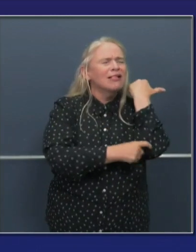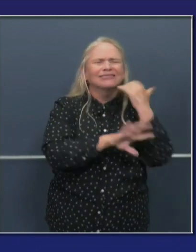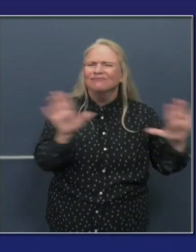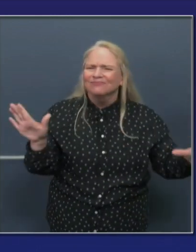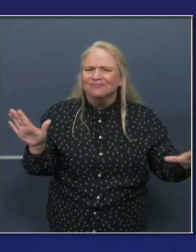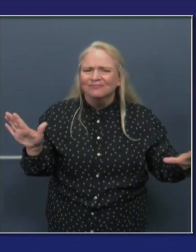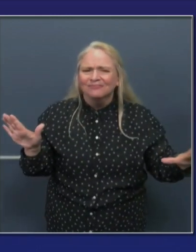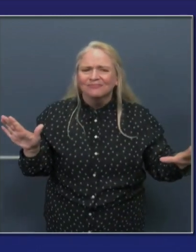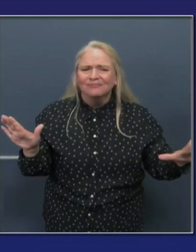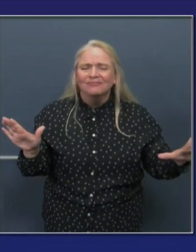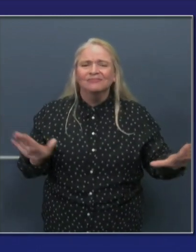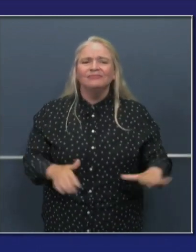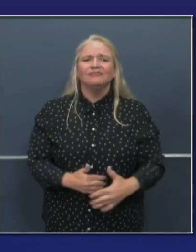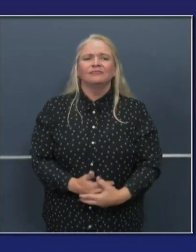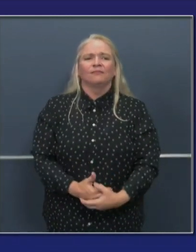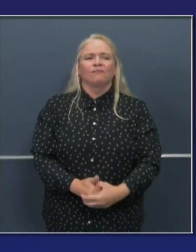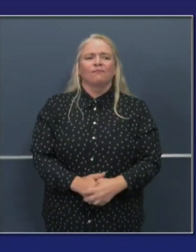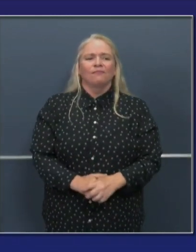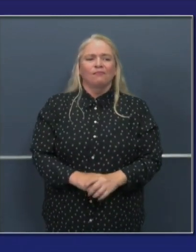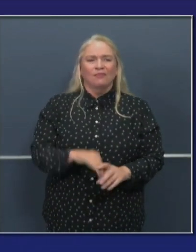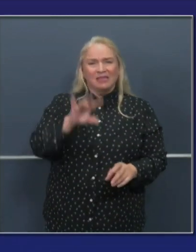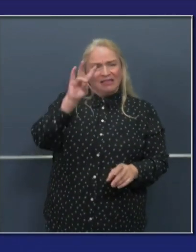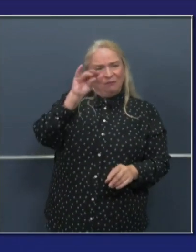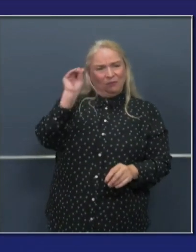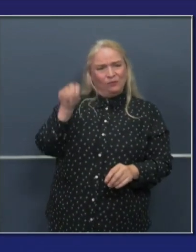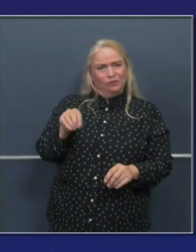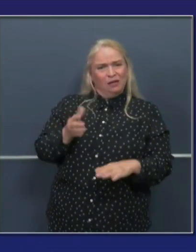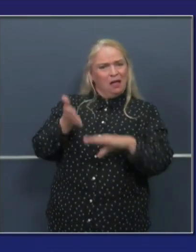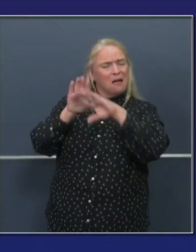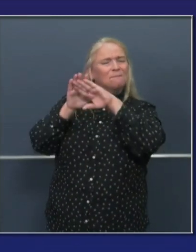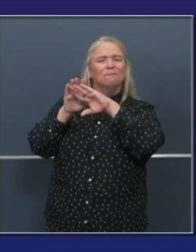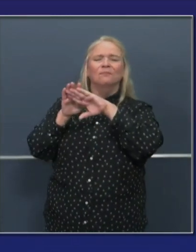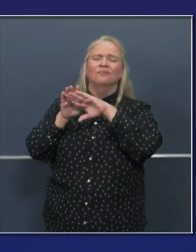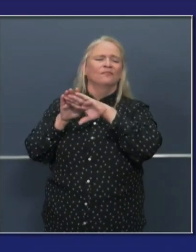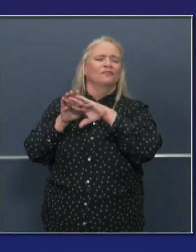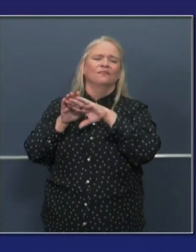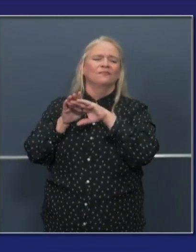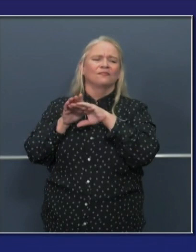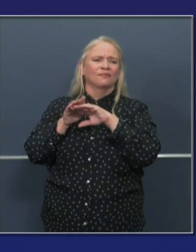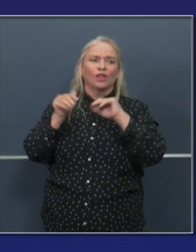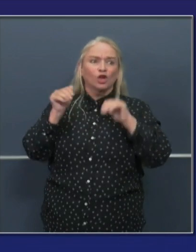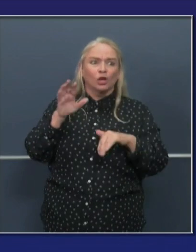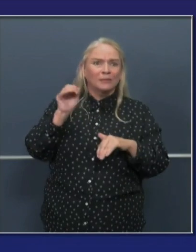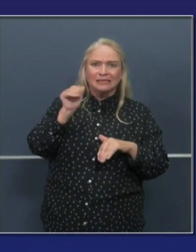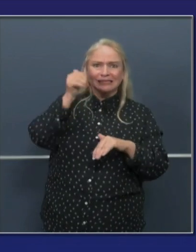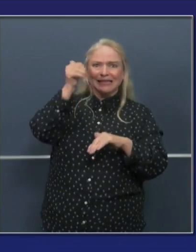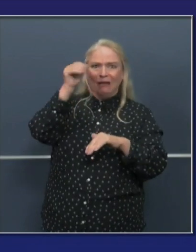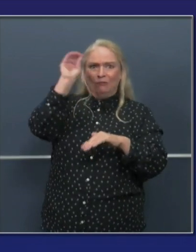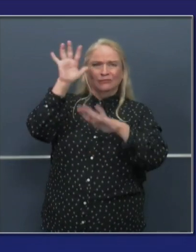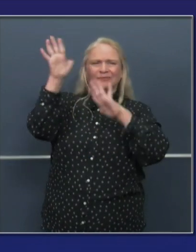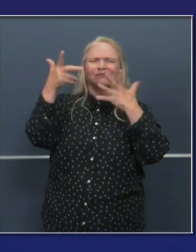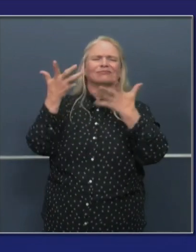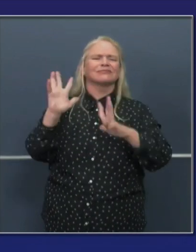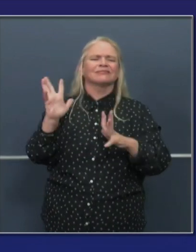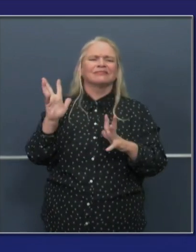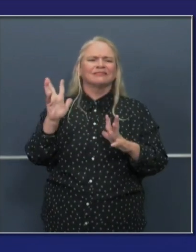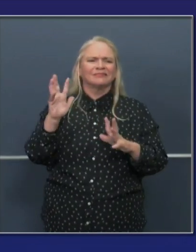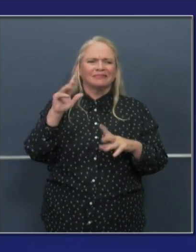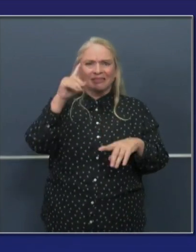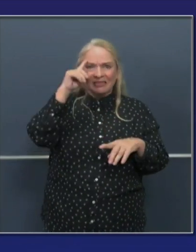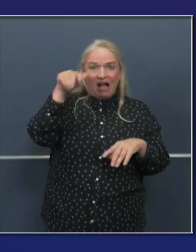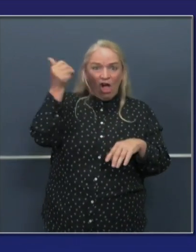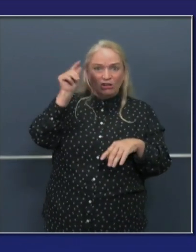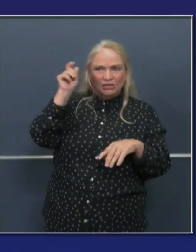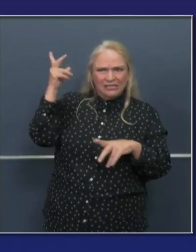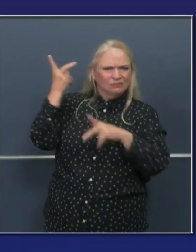that 7% can spike and quickly into the double digits, and you've seen in other states even into